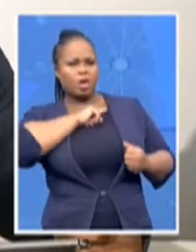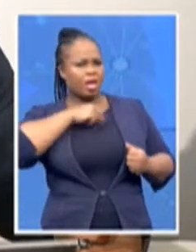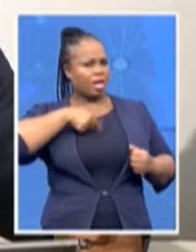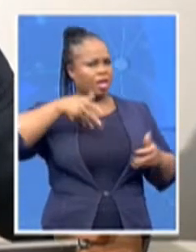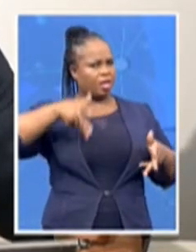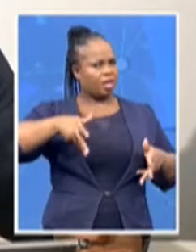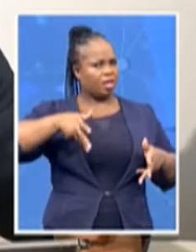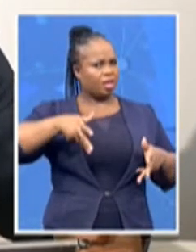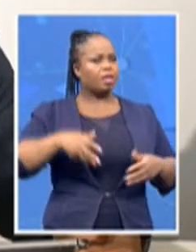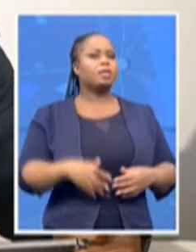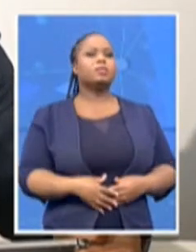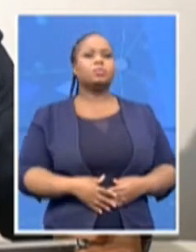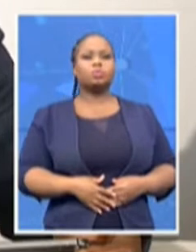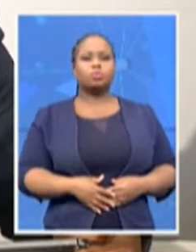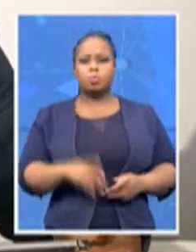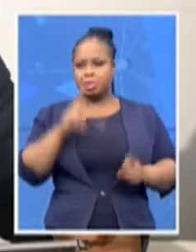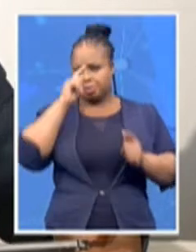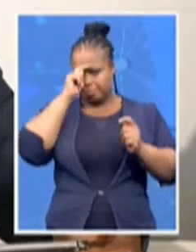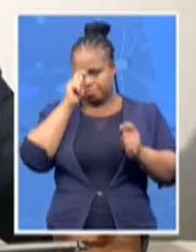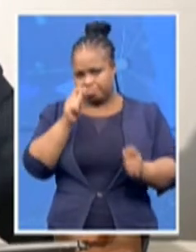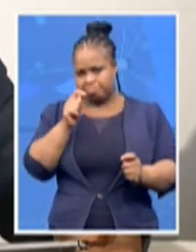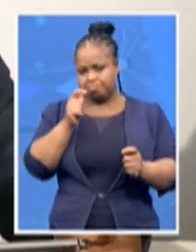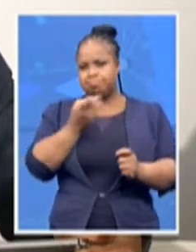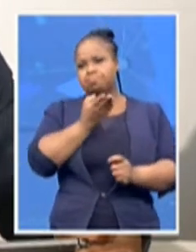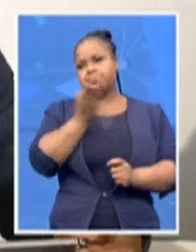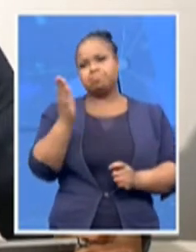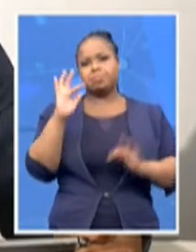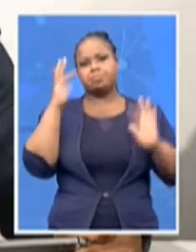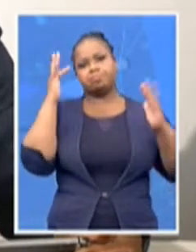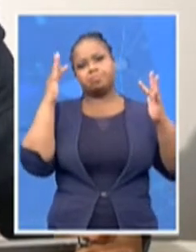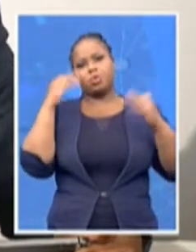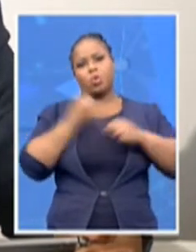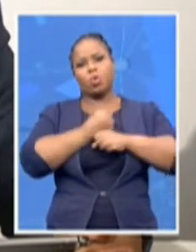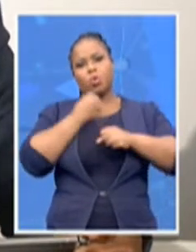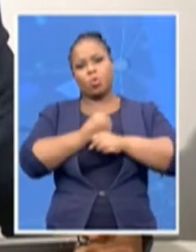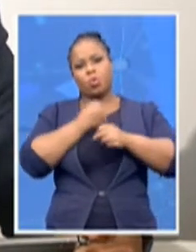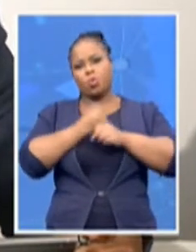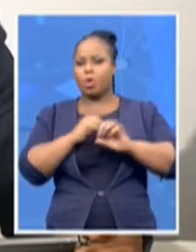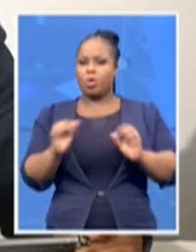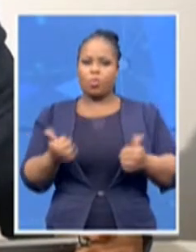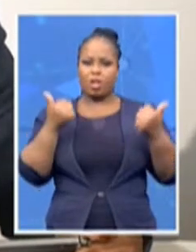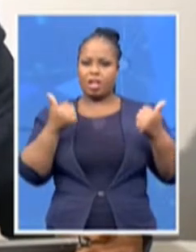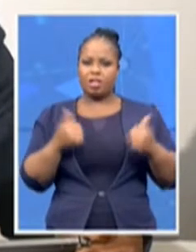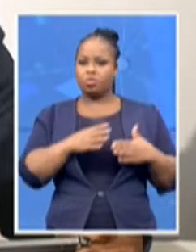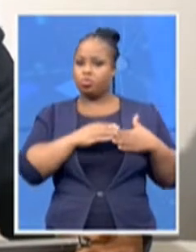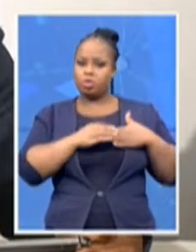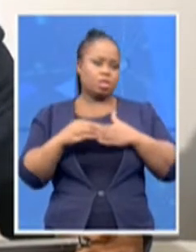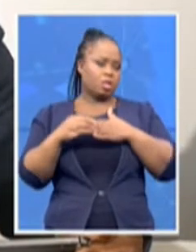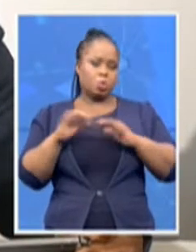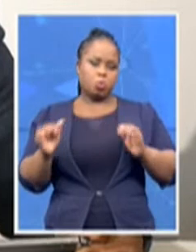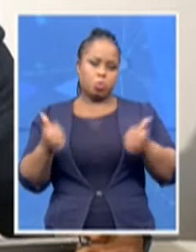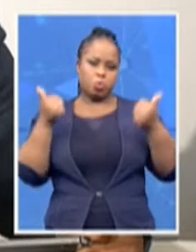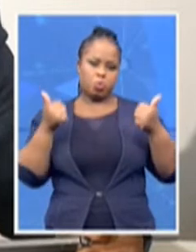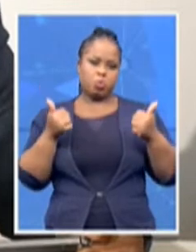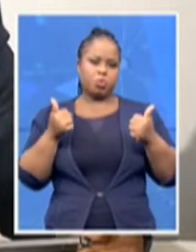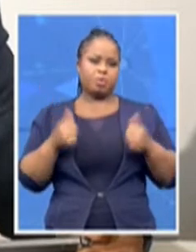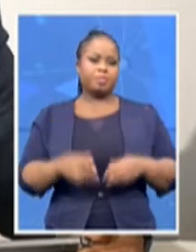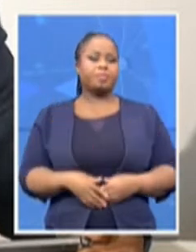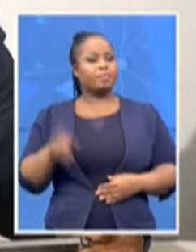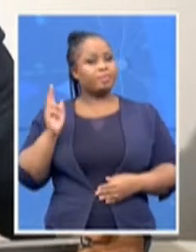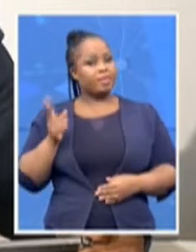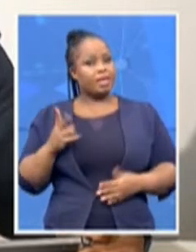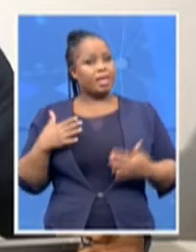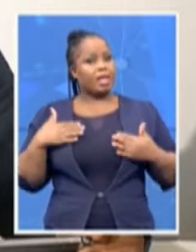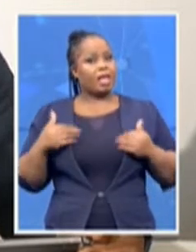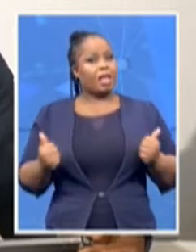which you are doing, your leadership, and also to thank the health workers and the whole of government